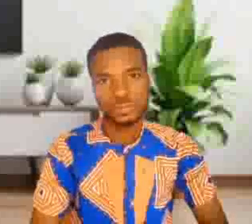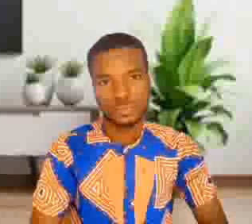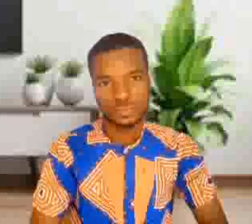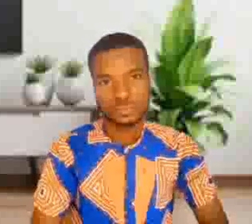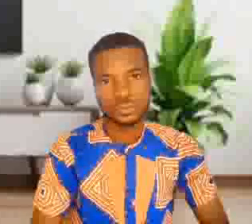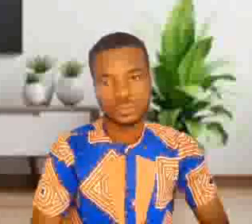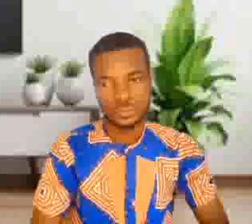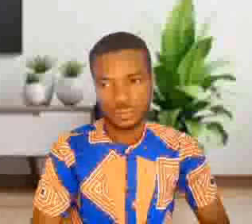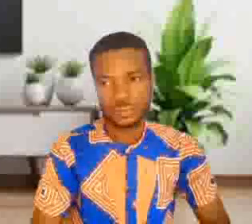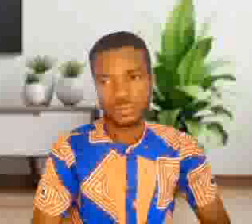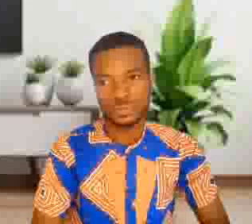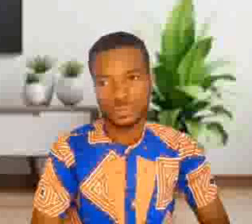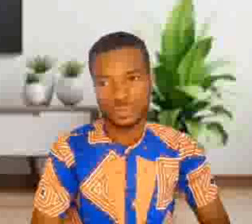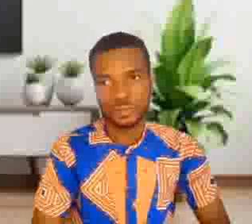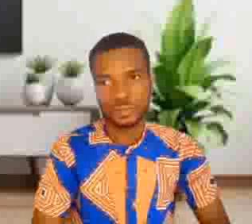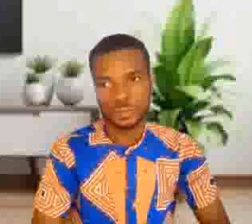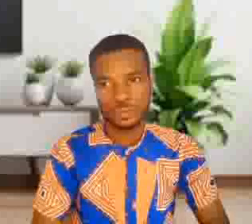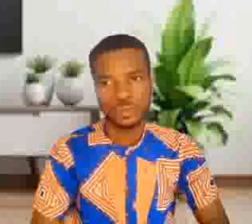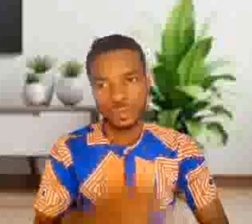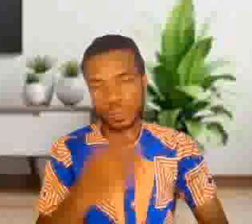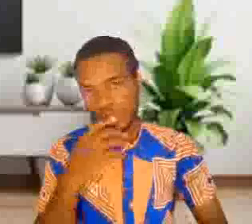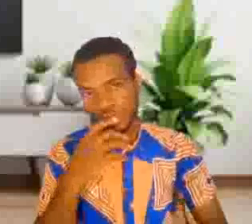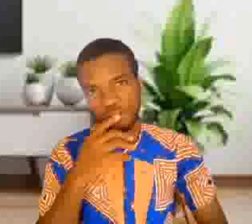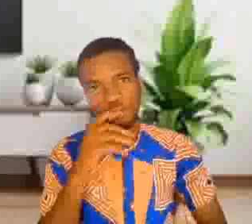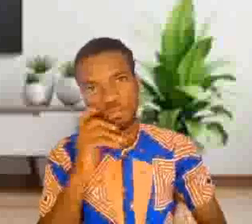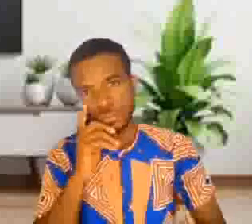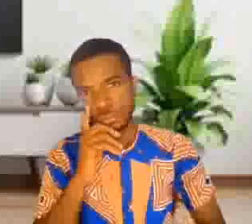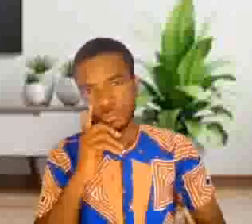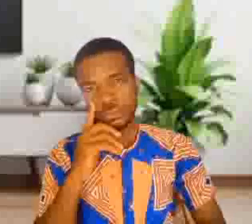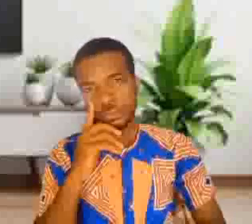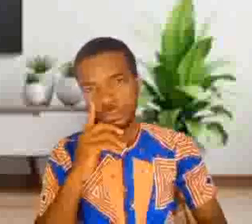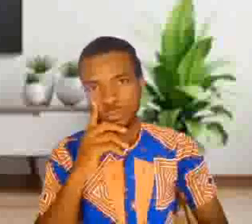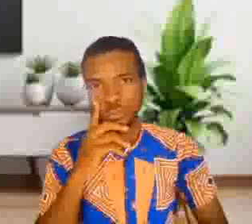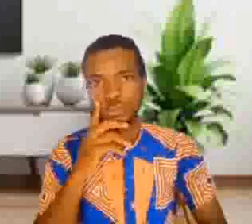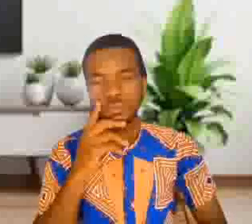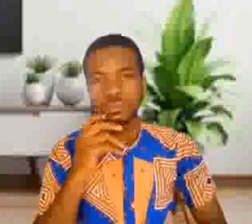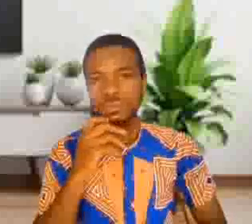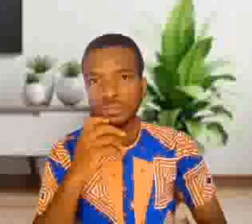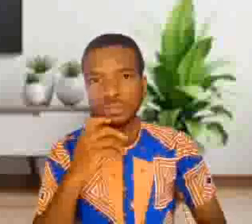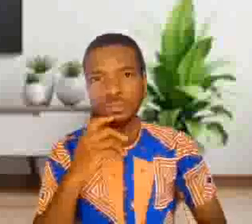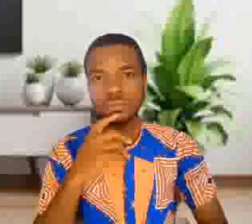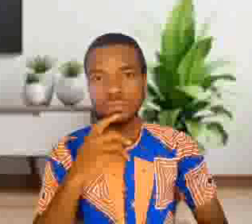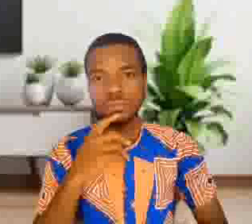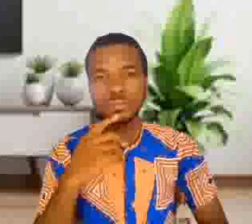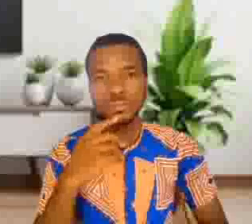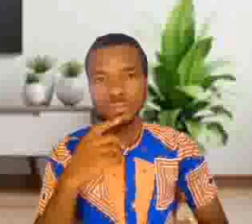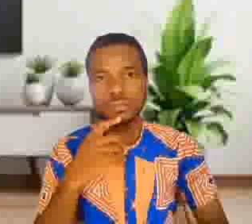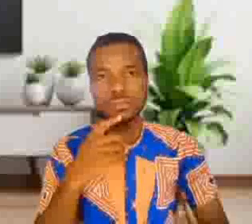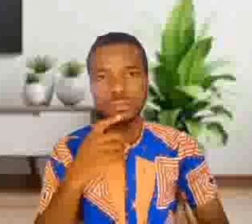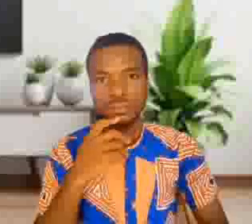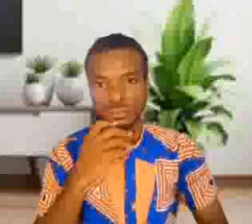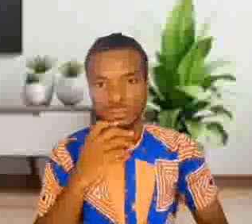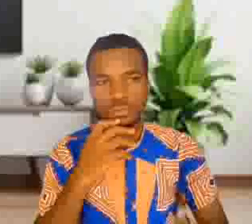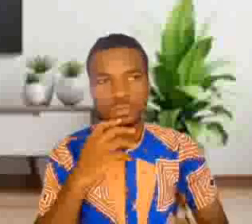man, God came to have intercourse and intimacy with the man. So the third thing the man had that produced